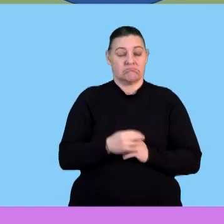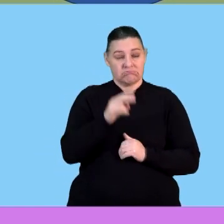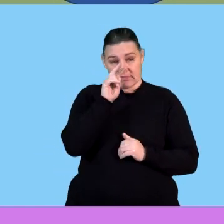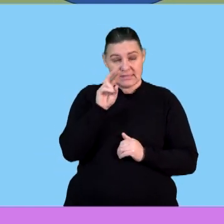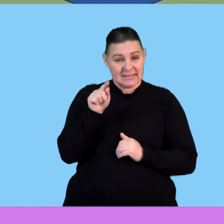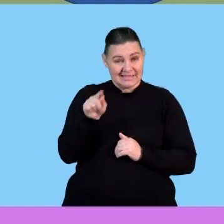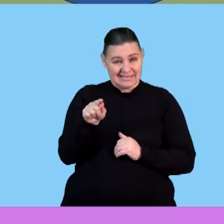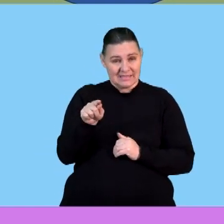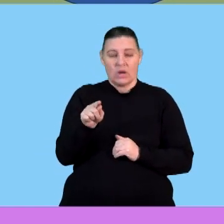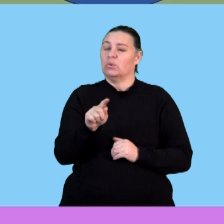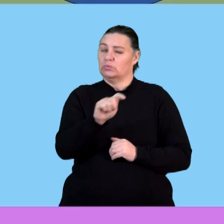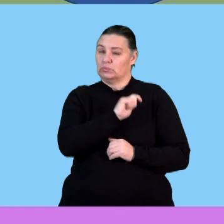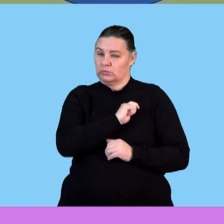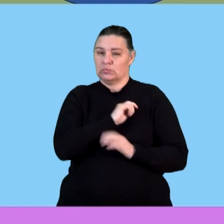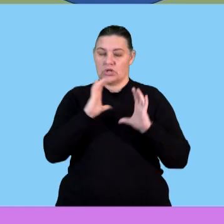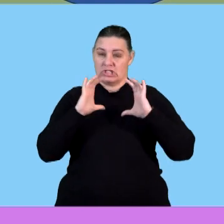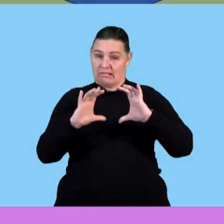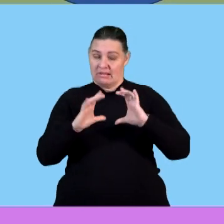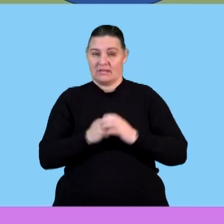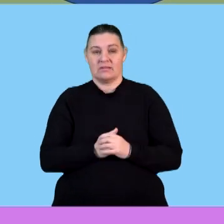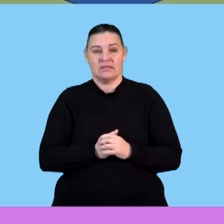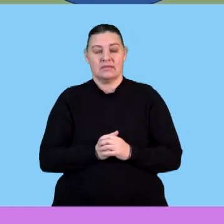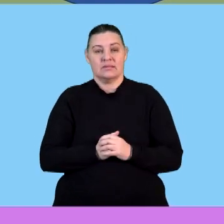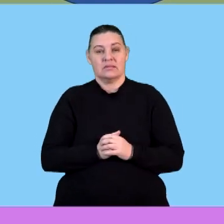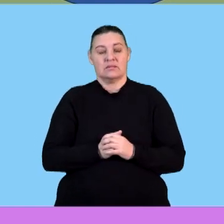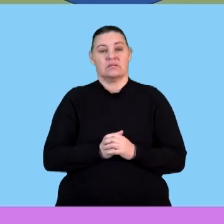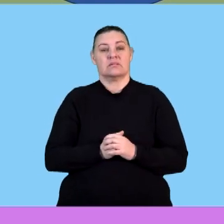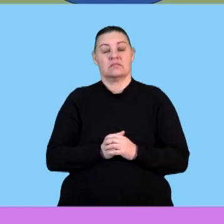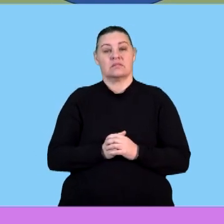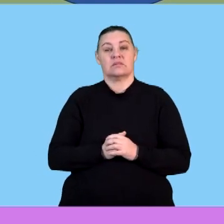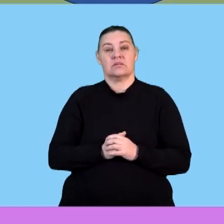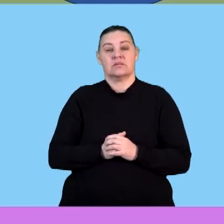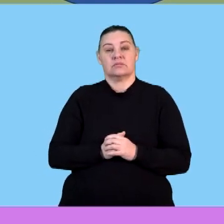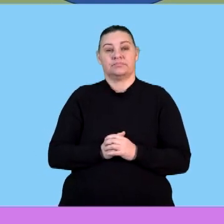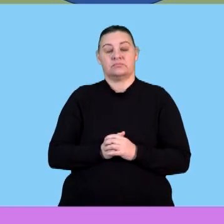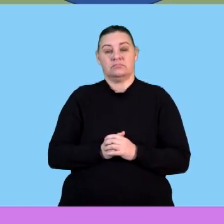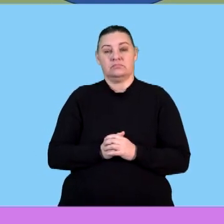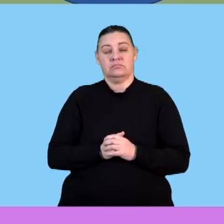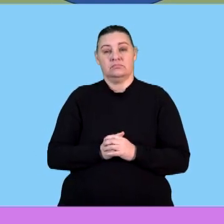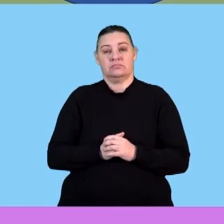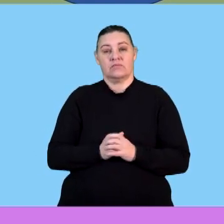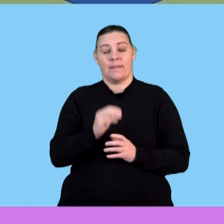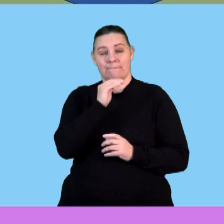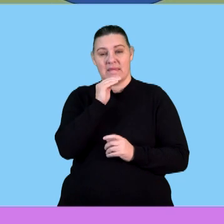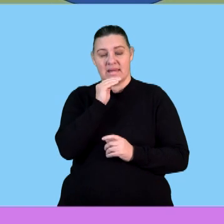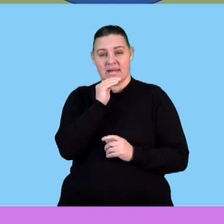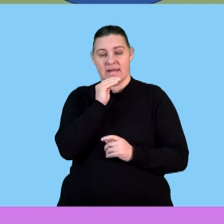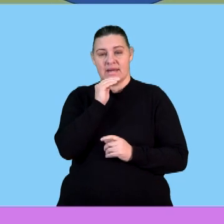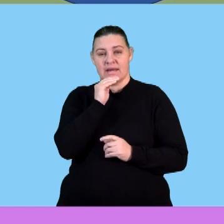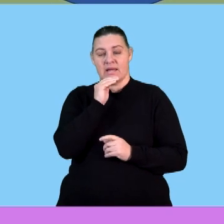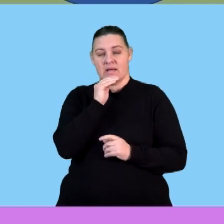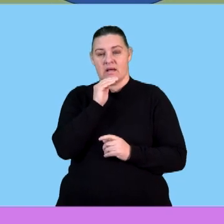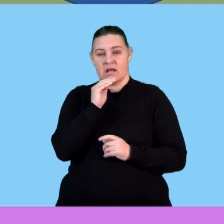see, it's definitely a circle. The perimeter or the circumference will be the outer edge of the shape.